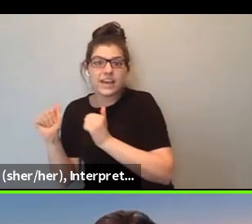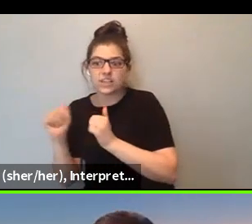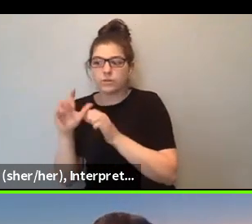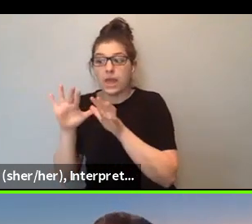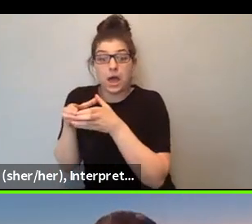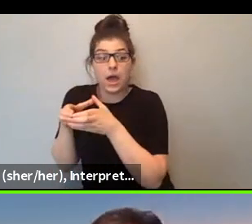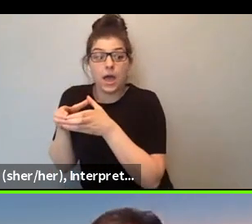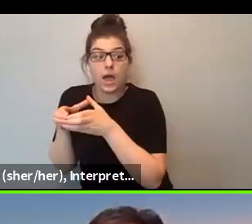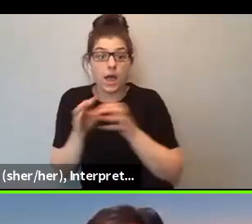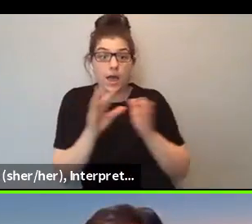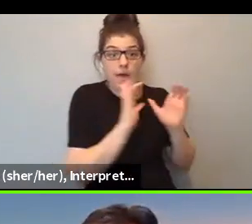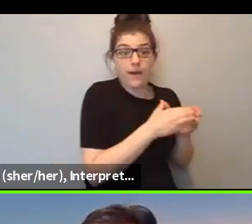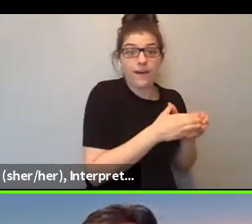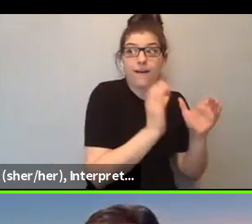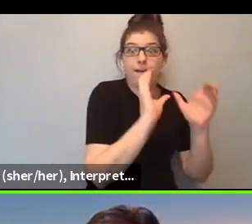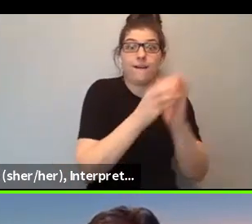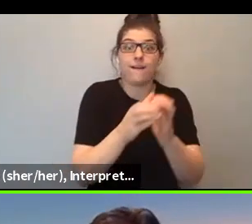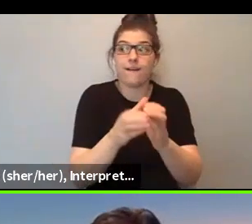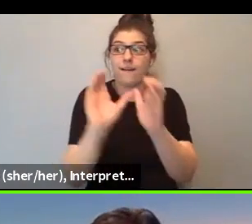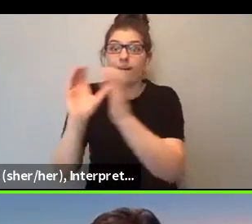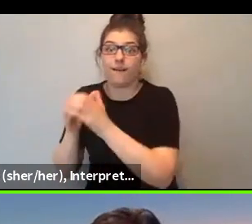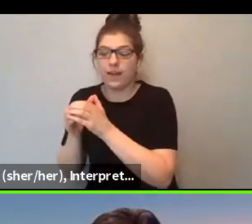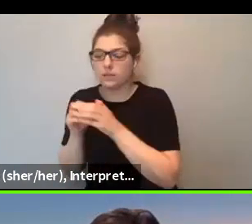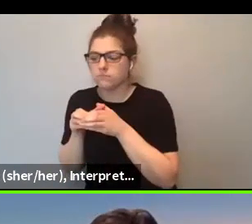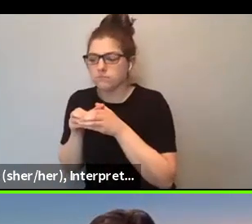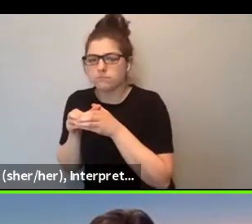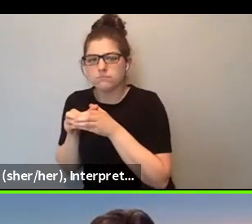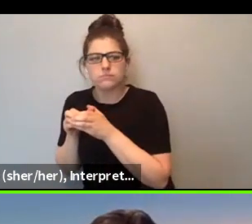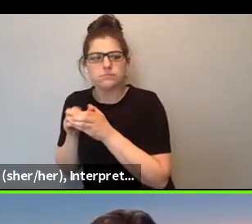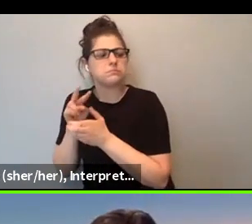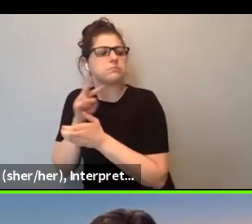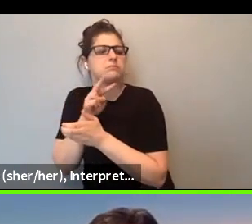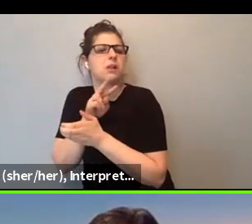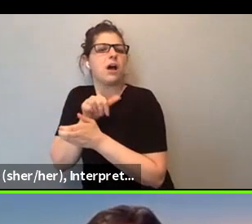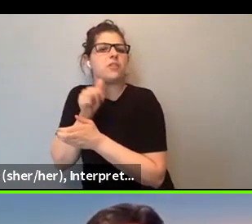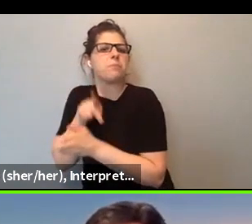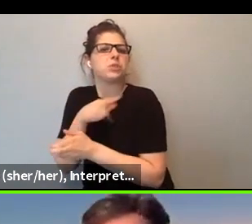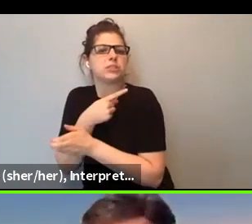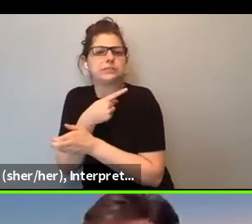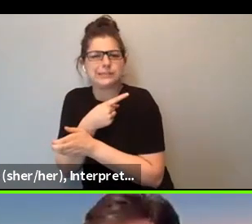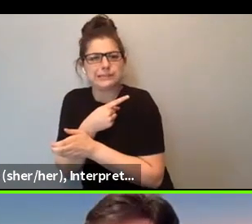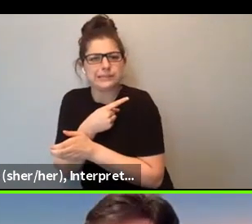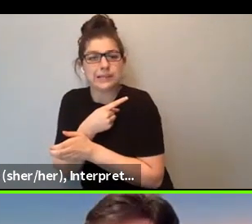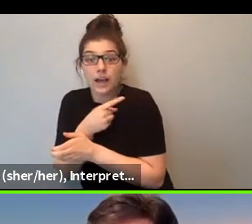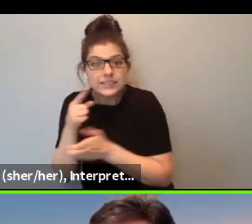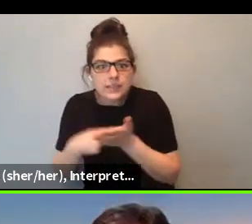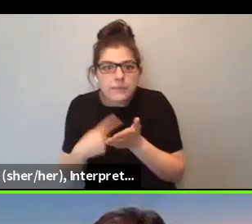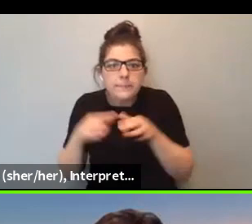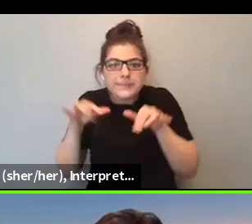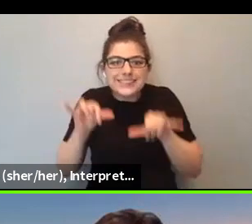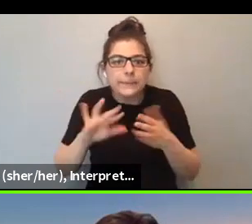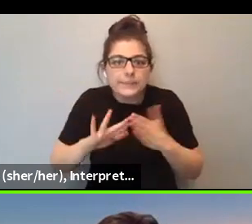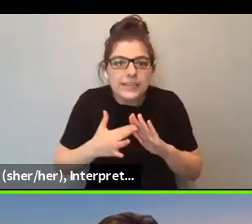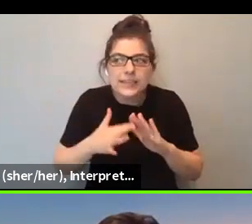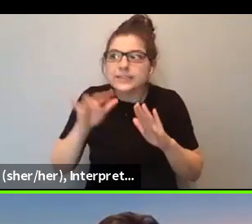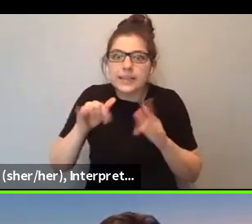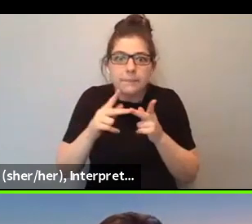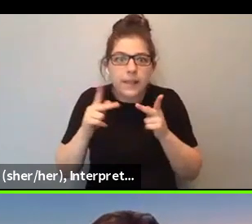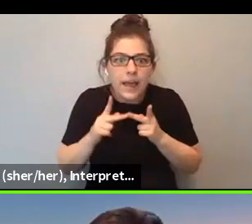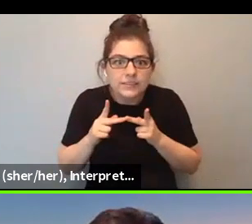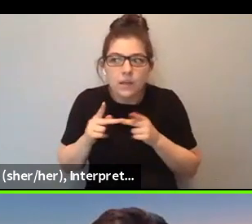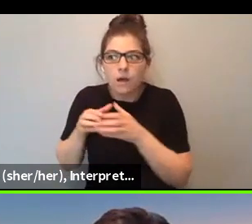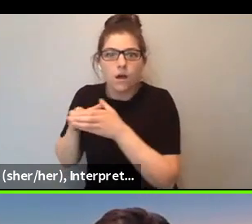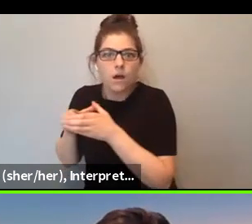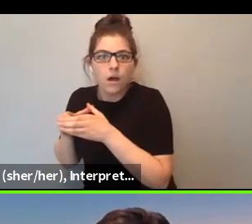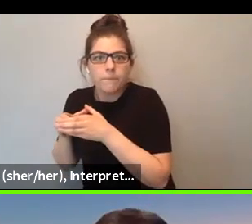look just outside your circle to someone else, even in the same place, let alone across the frickin'